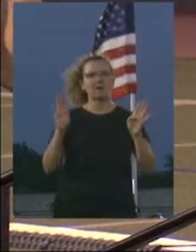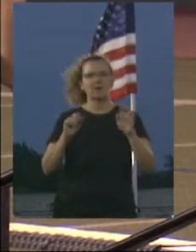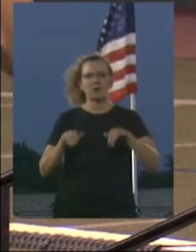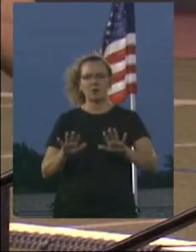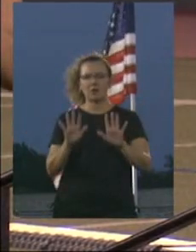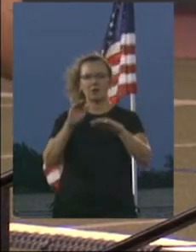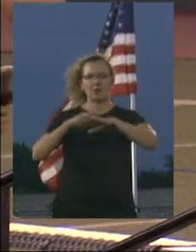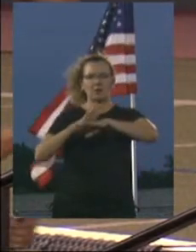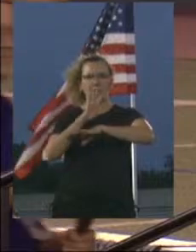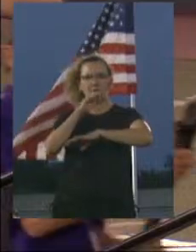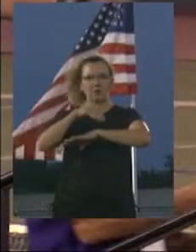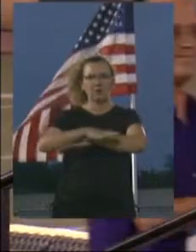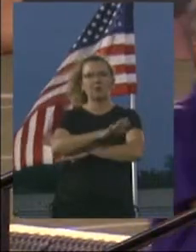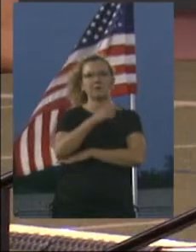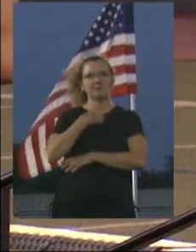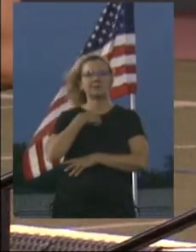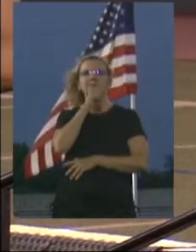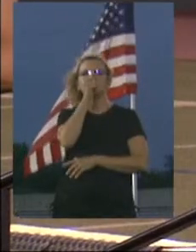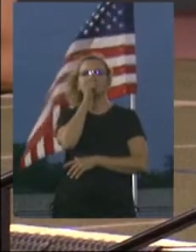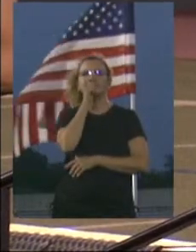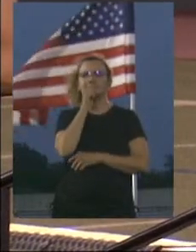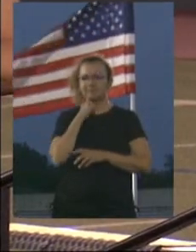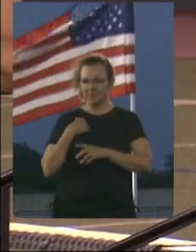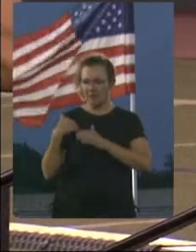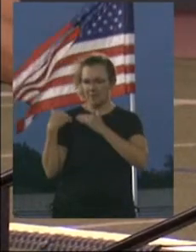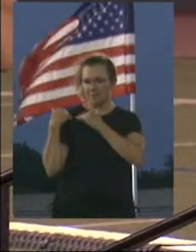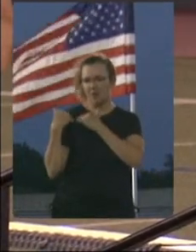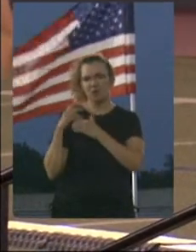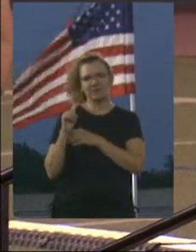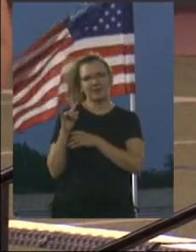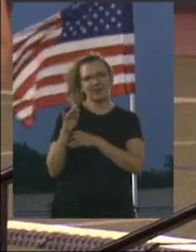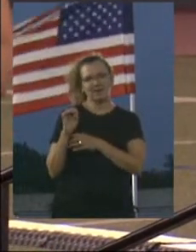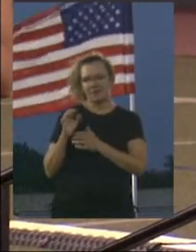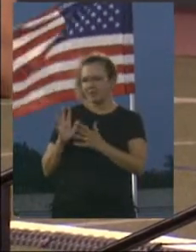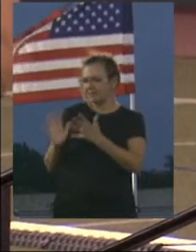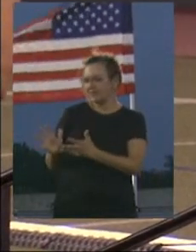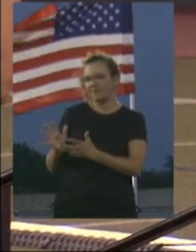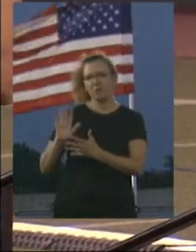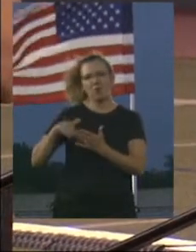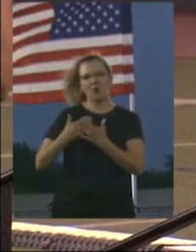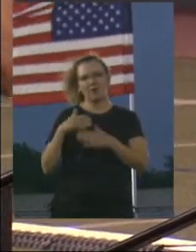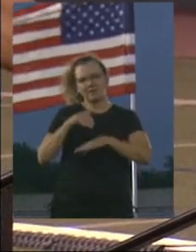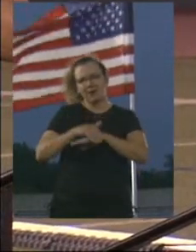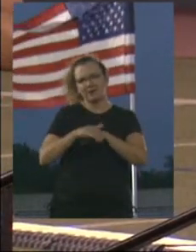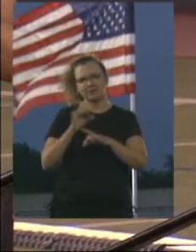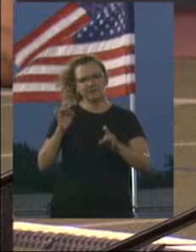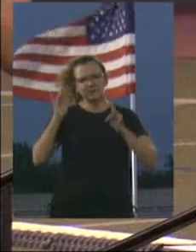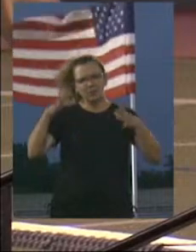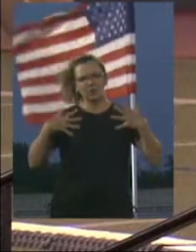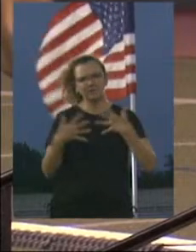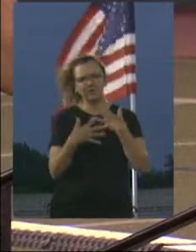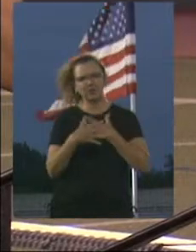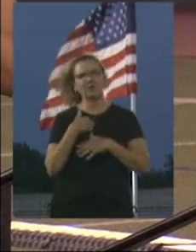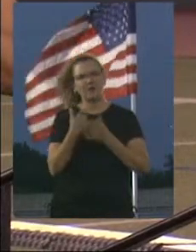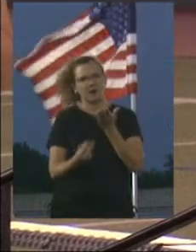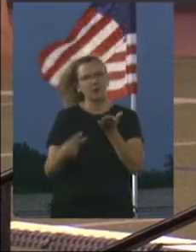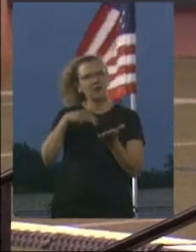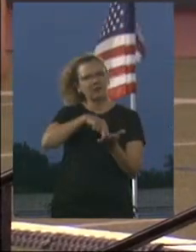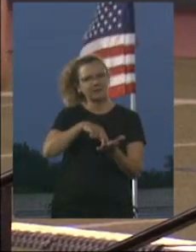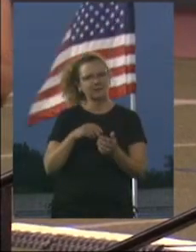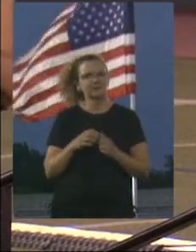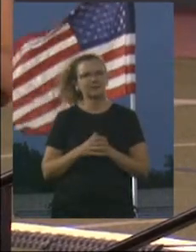and swelling, I bear the tide. Leaving behind nights of terror and fear, I